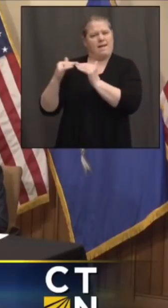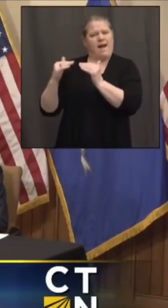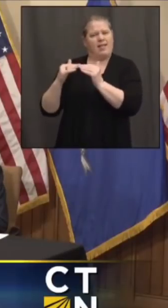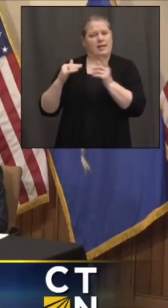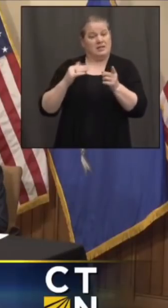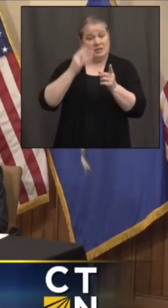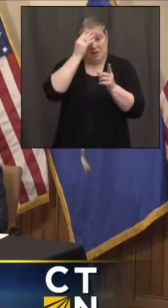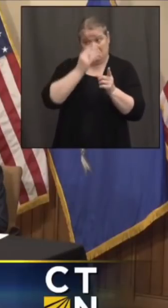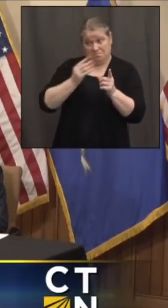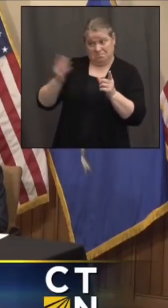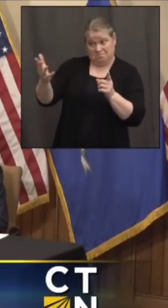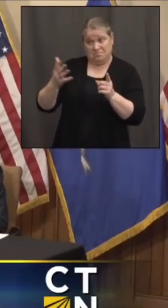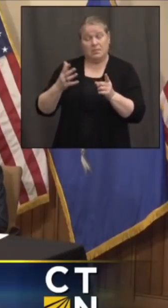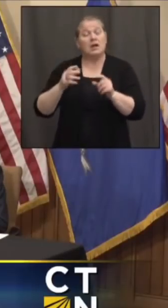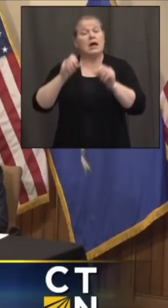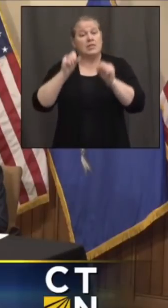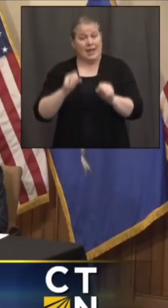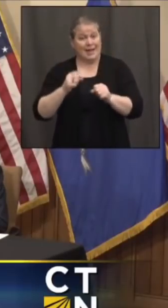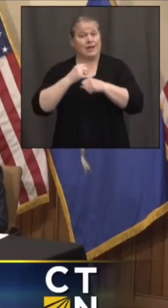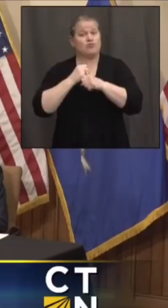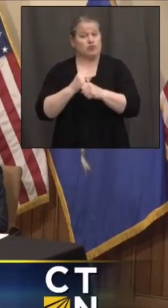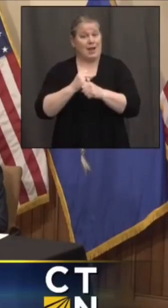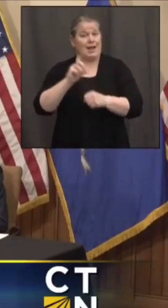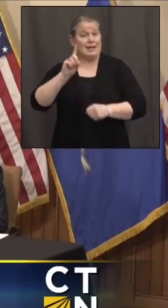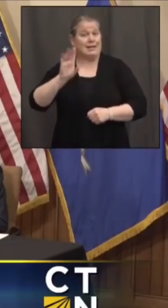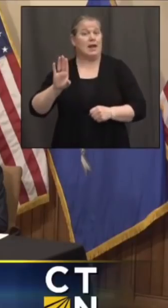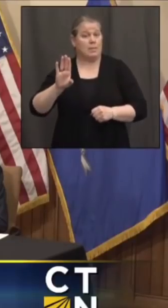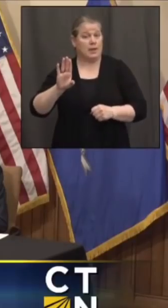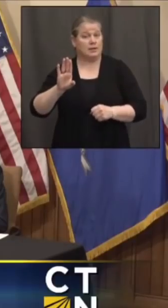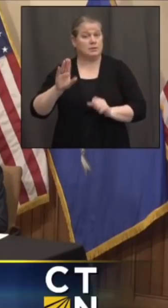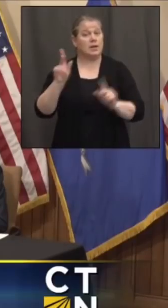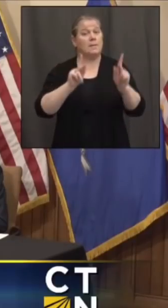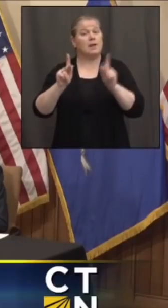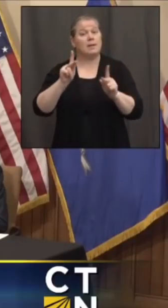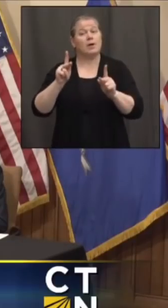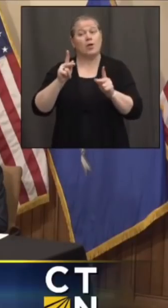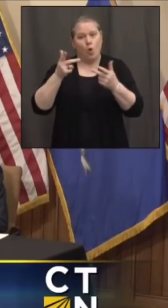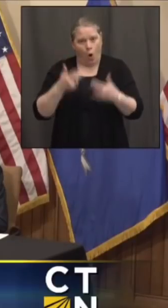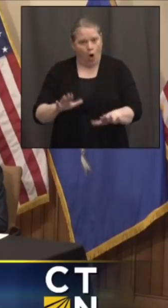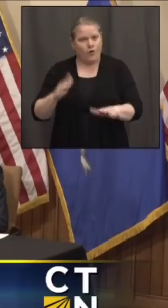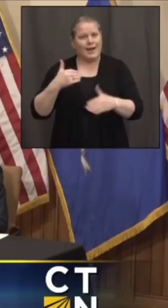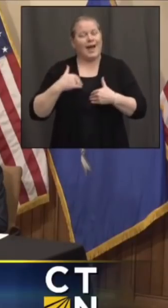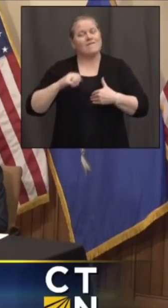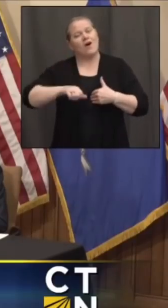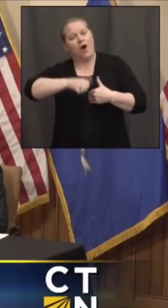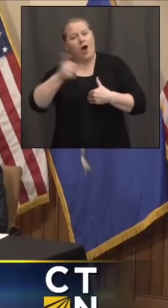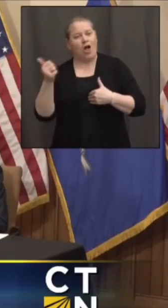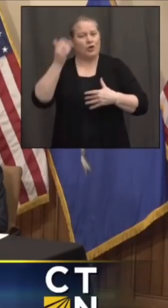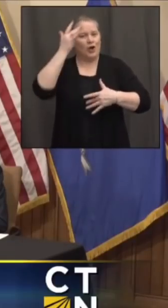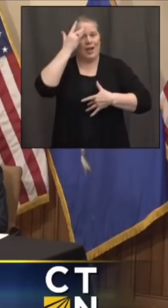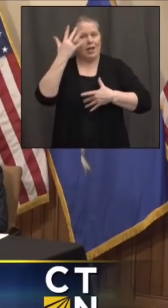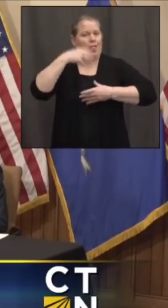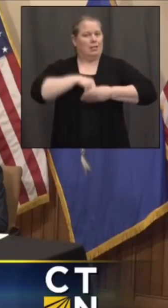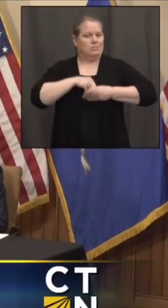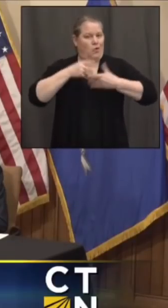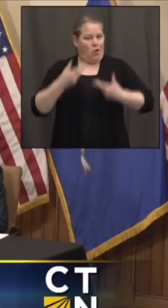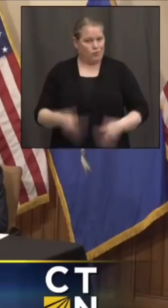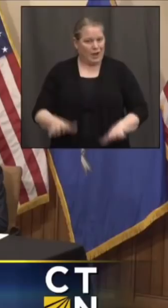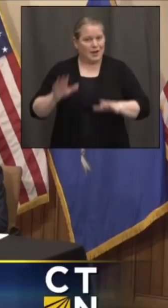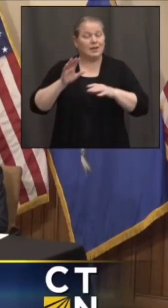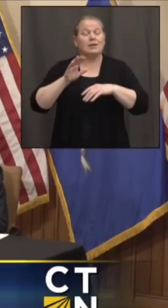of patients with pre-existing conditions so they can be notified about when they can make an appointment for a